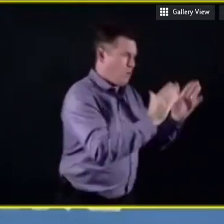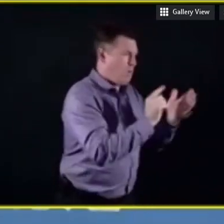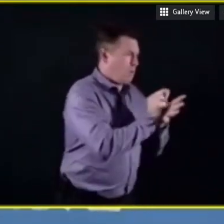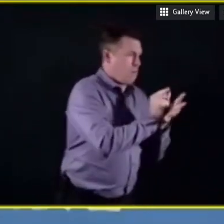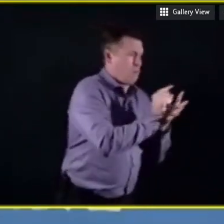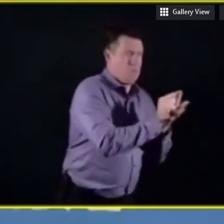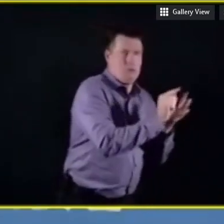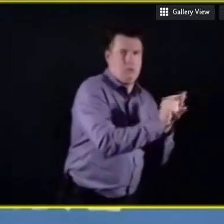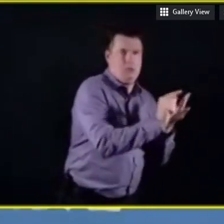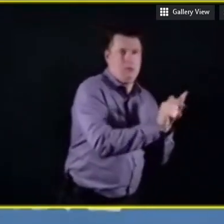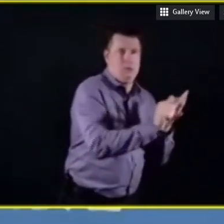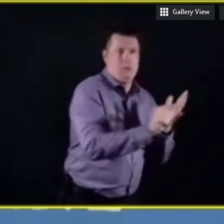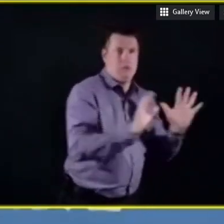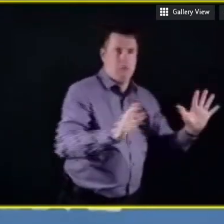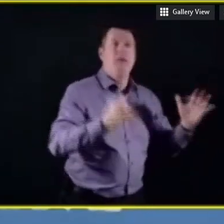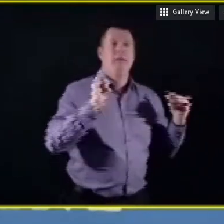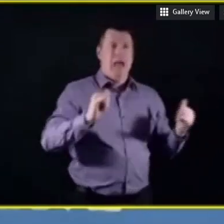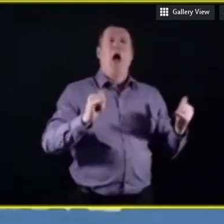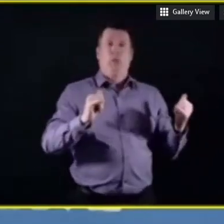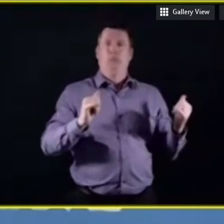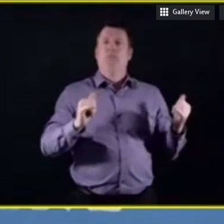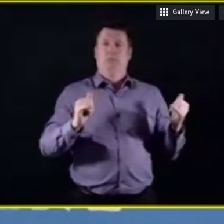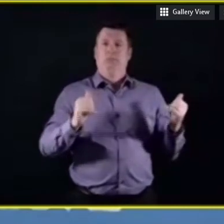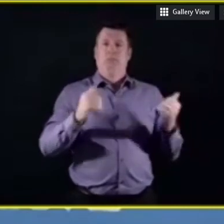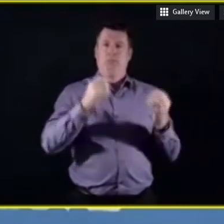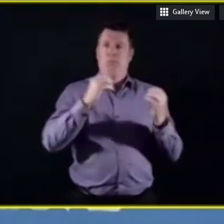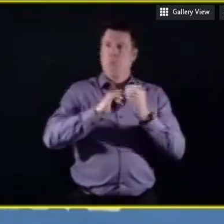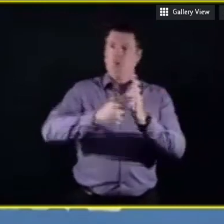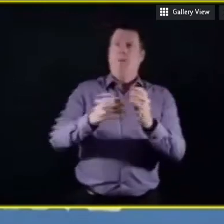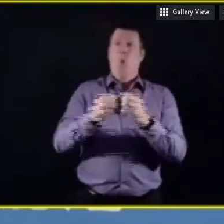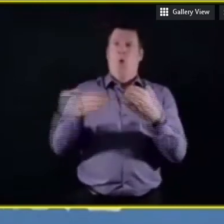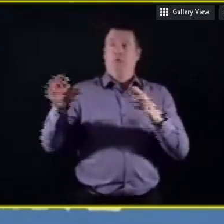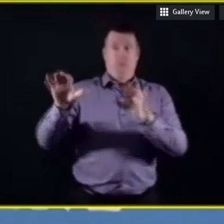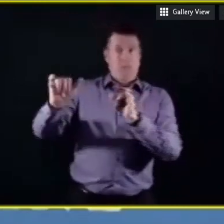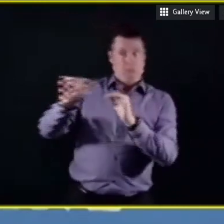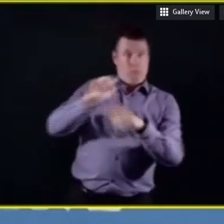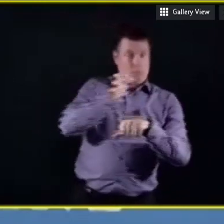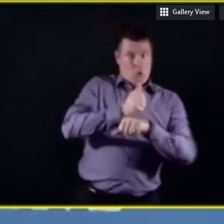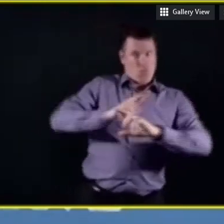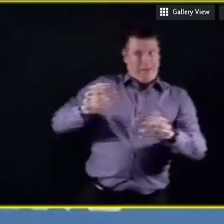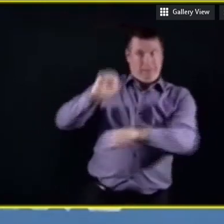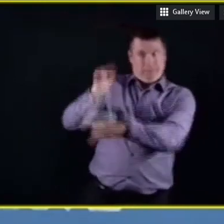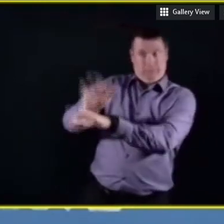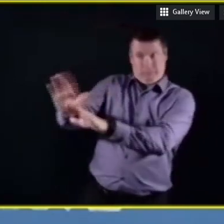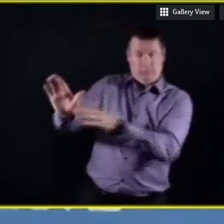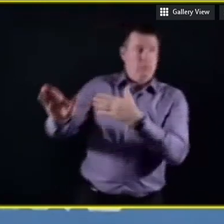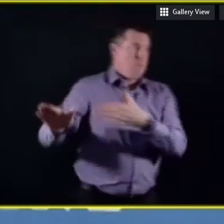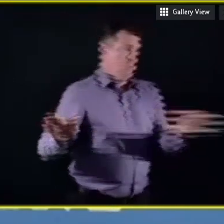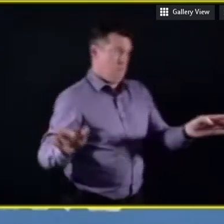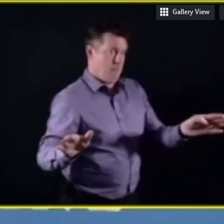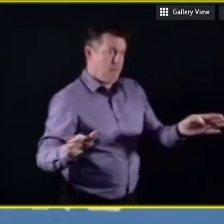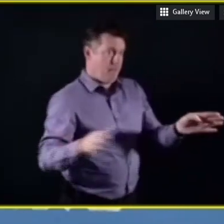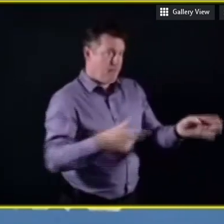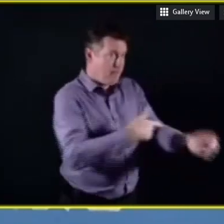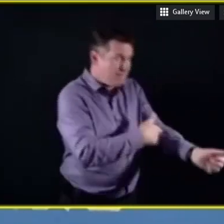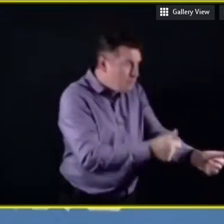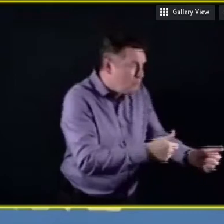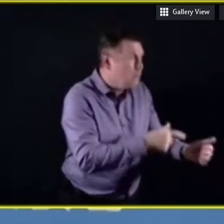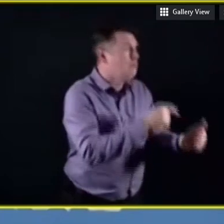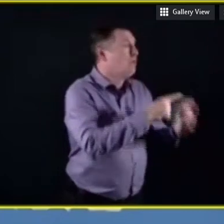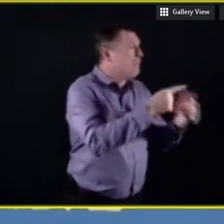no, you really do need to get your blood work checked so we can monitor the course of your disease. There are people who need